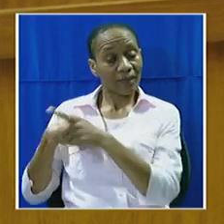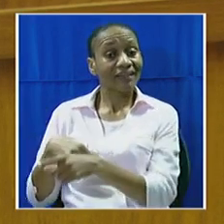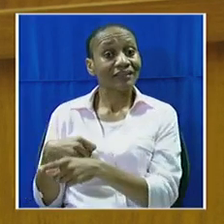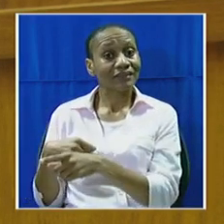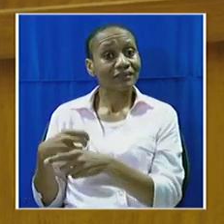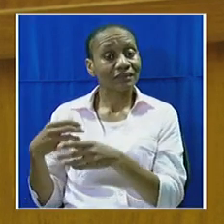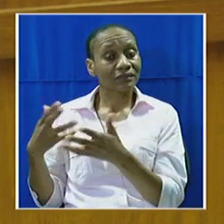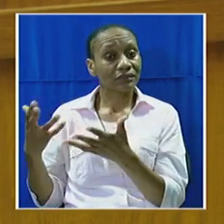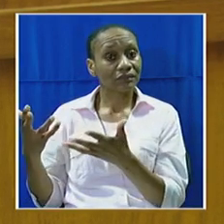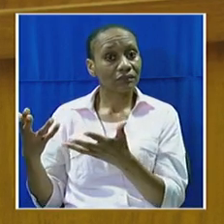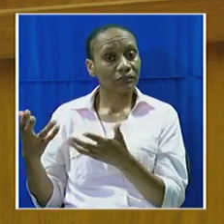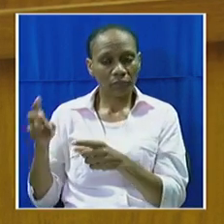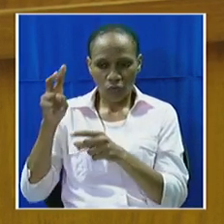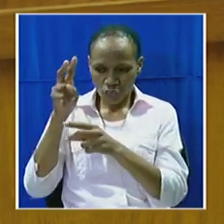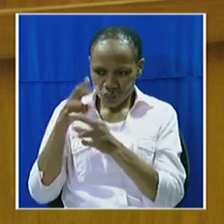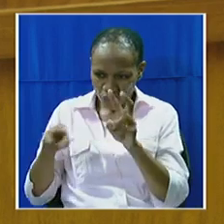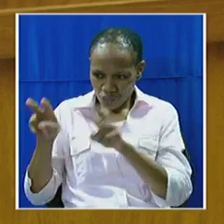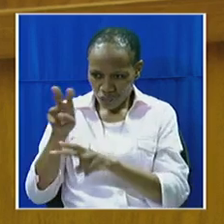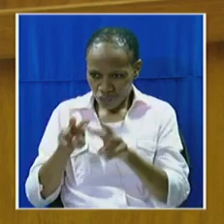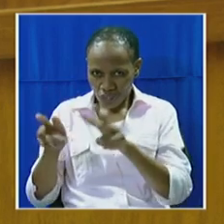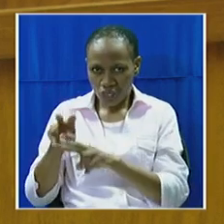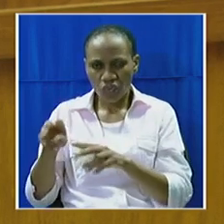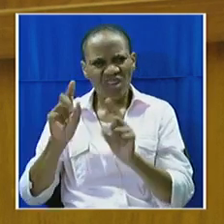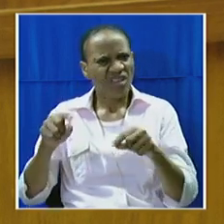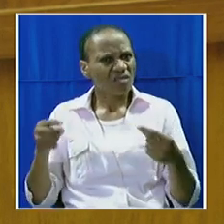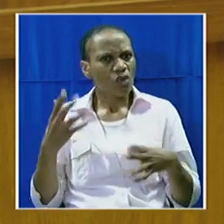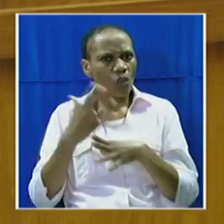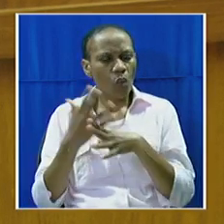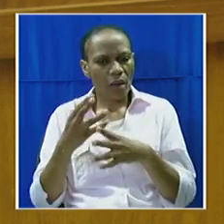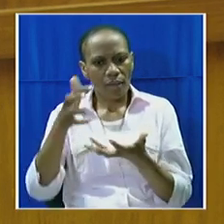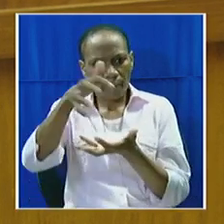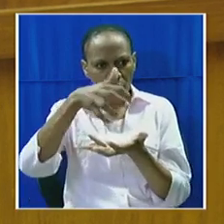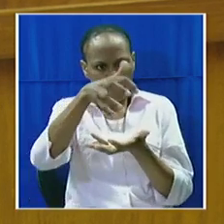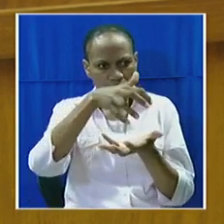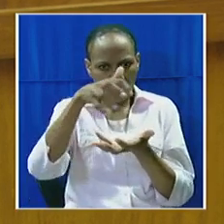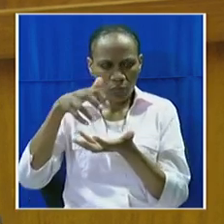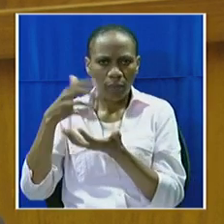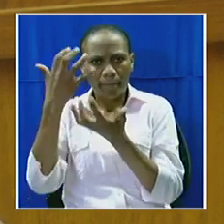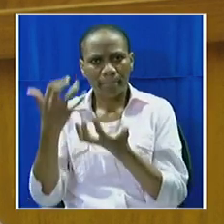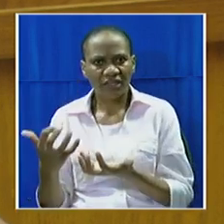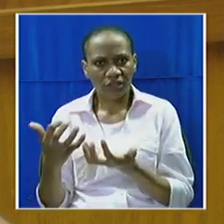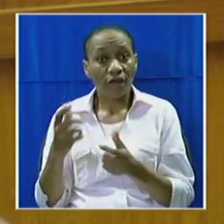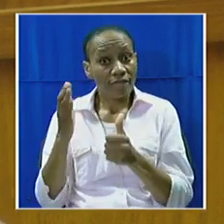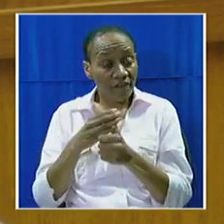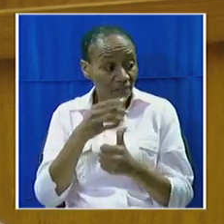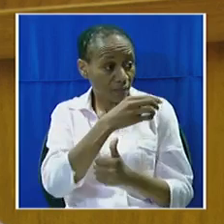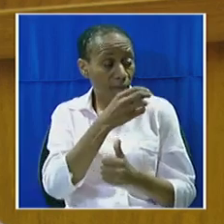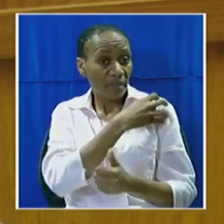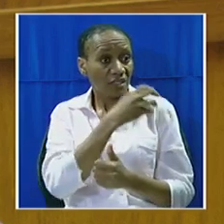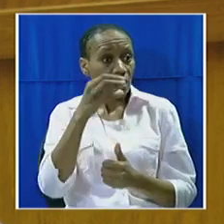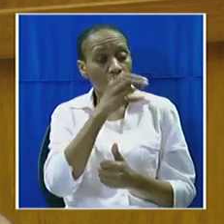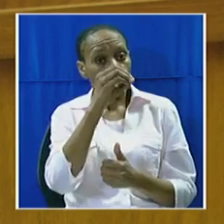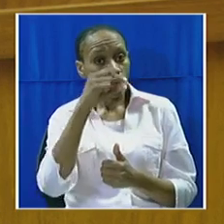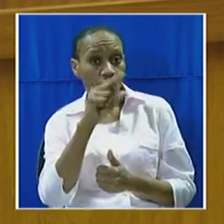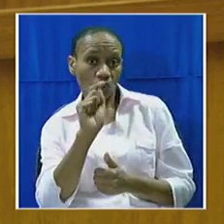be vetoed from making investments without the approval of the Minister of Culture.